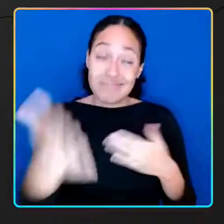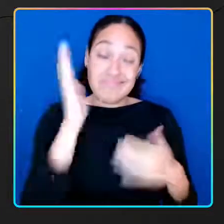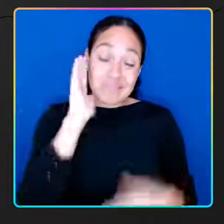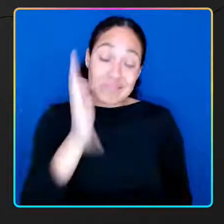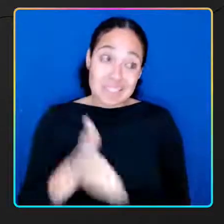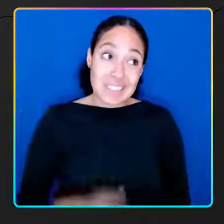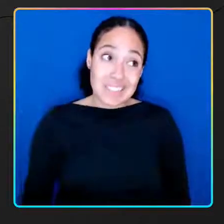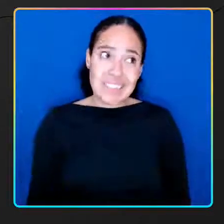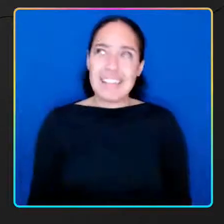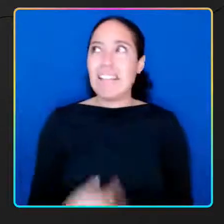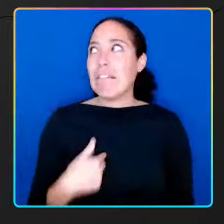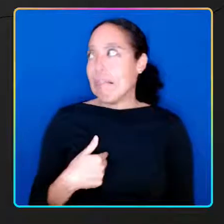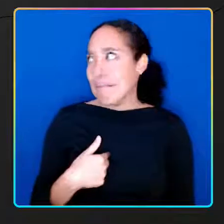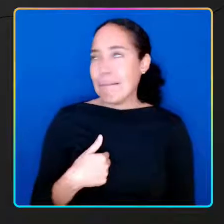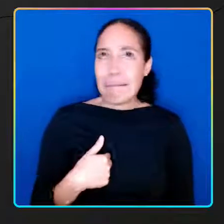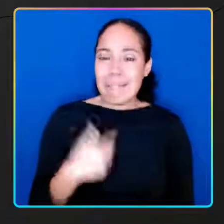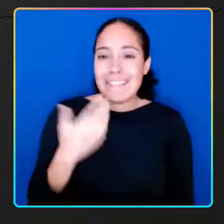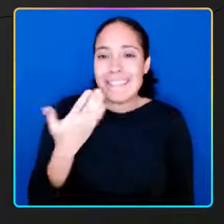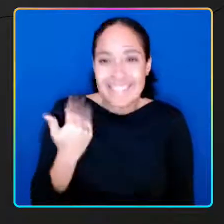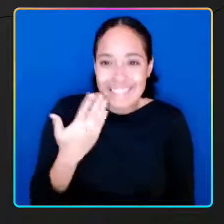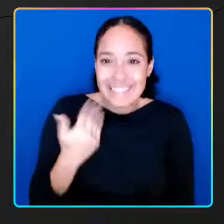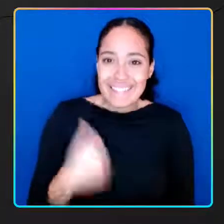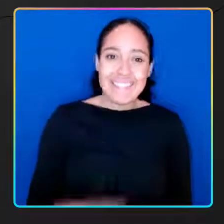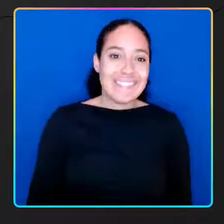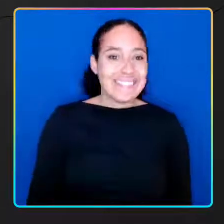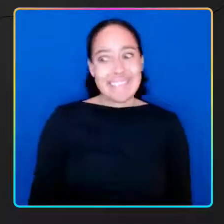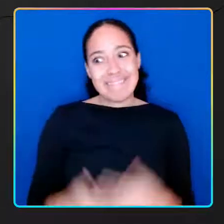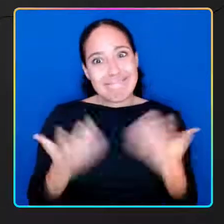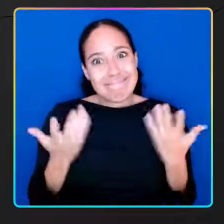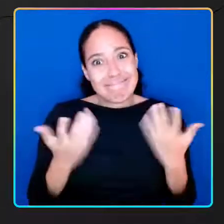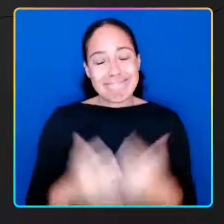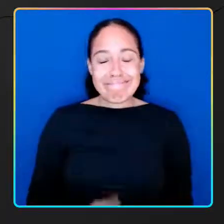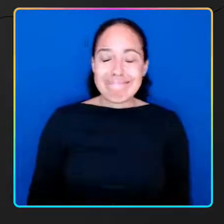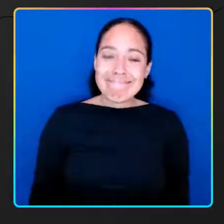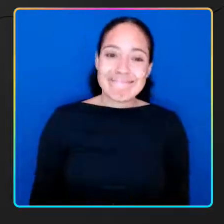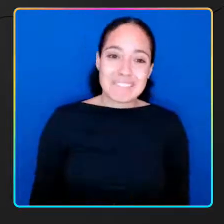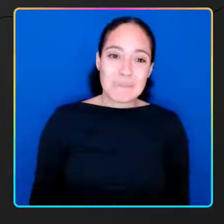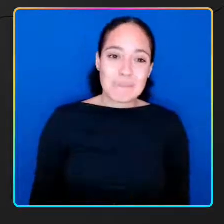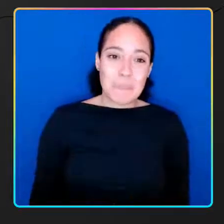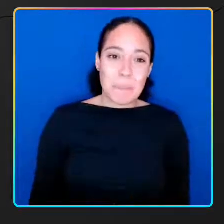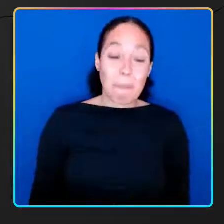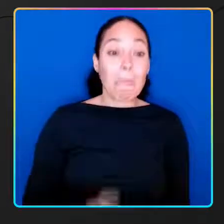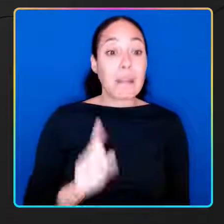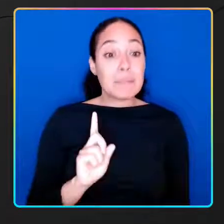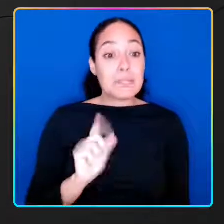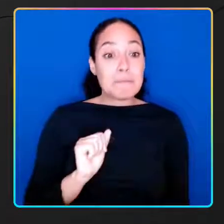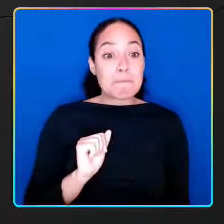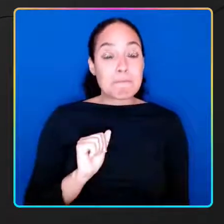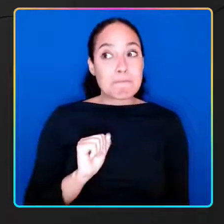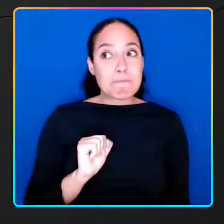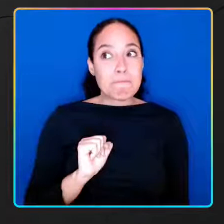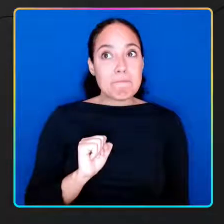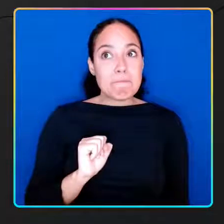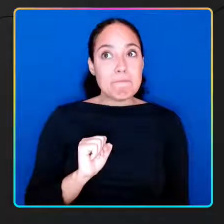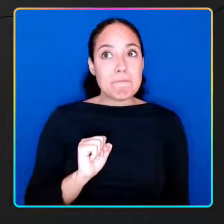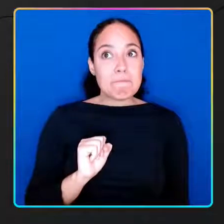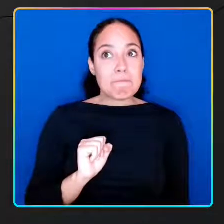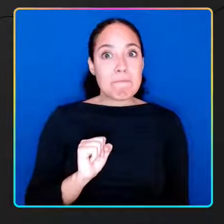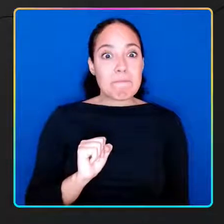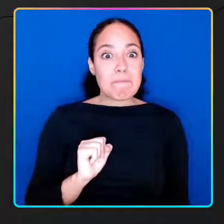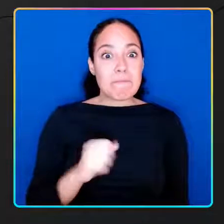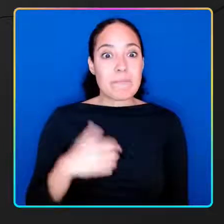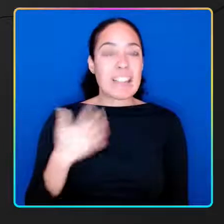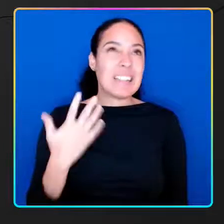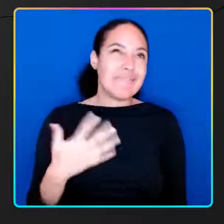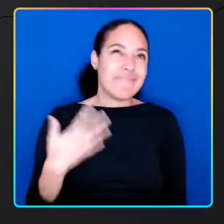waiting for things to happen. So that was kind of funny. But on a more